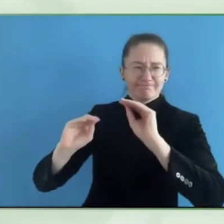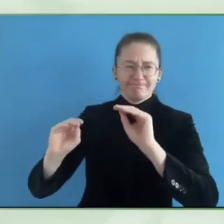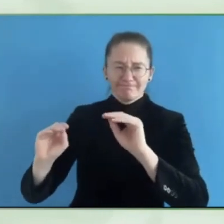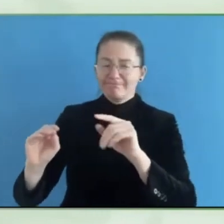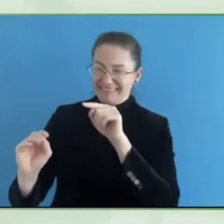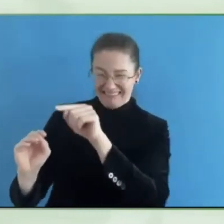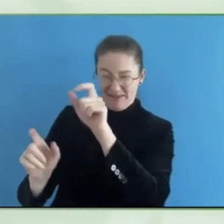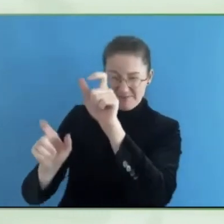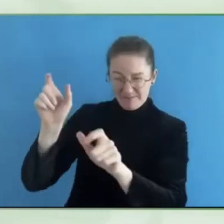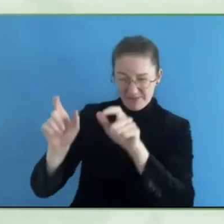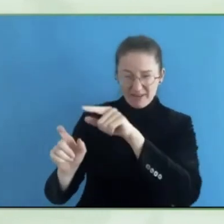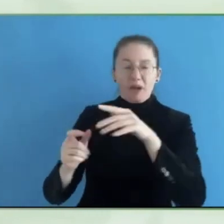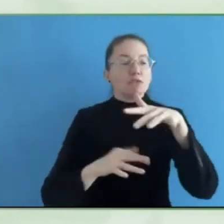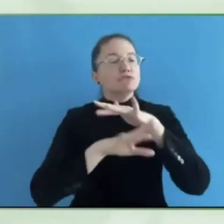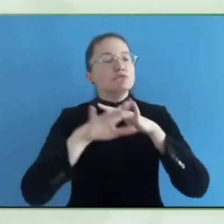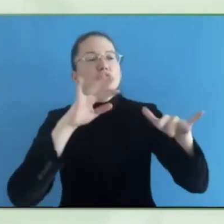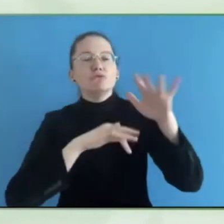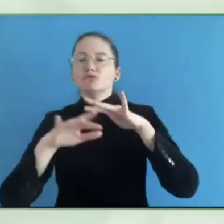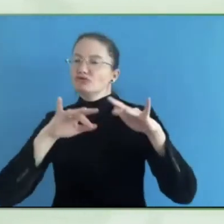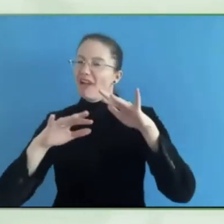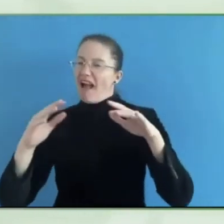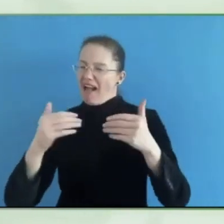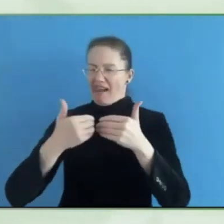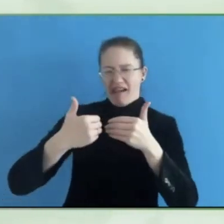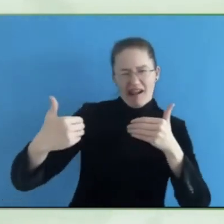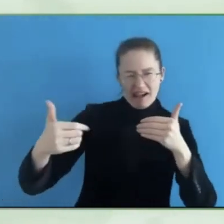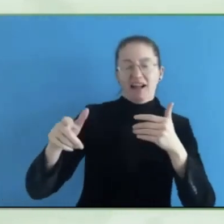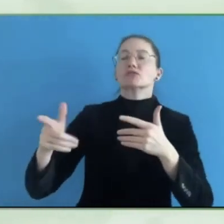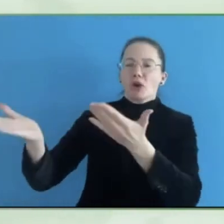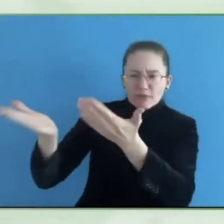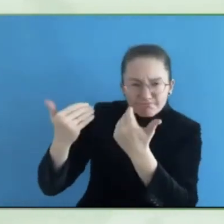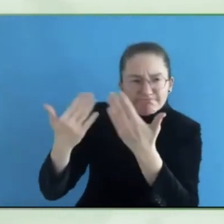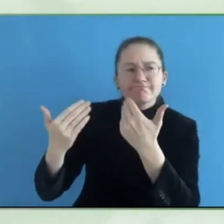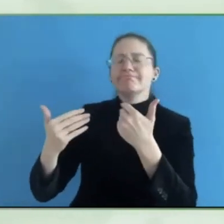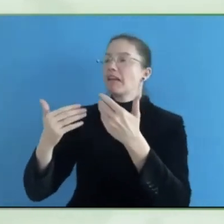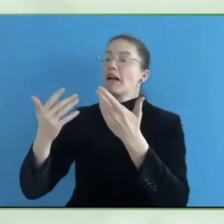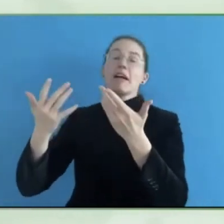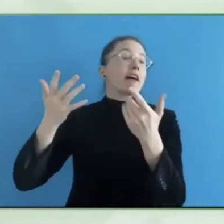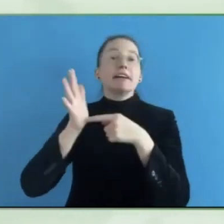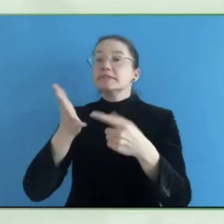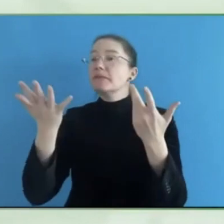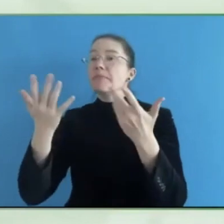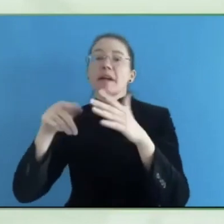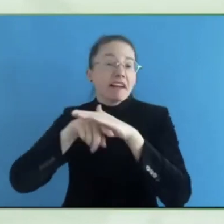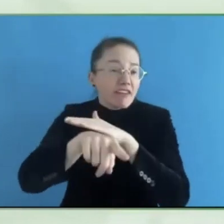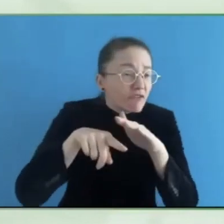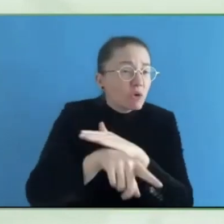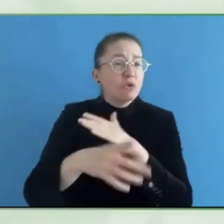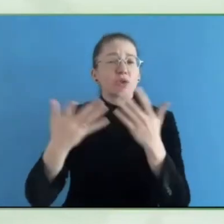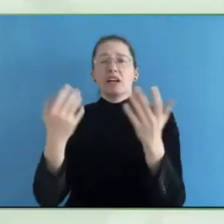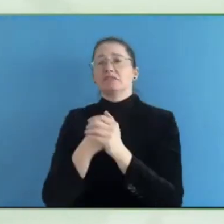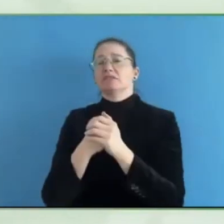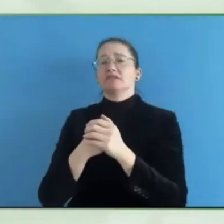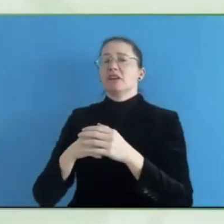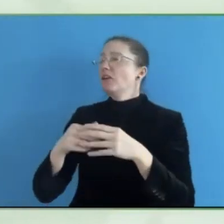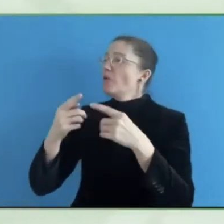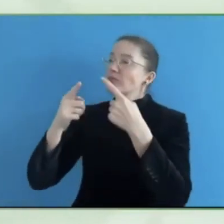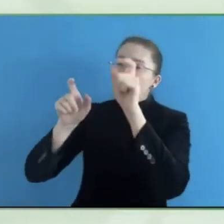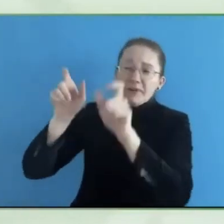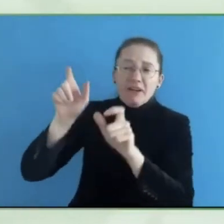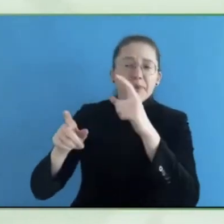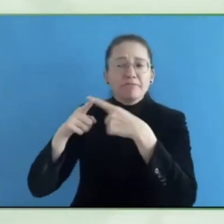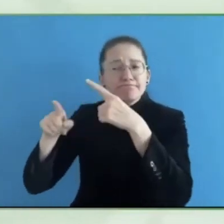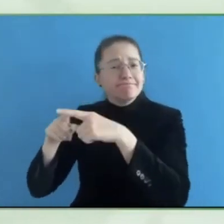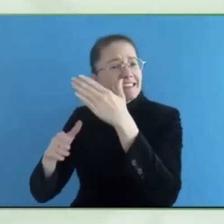refugees doing work training with us, and people with different disabilities. Over 100 work